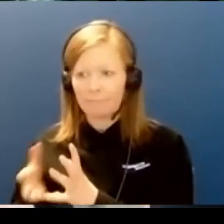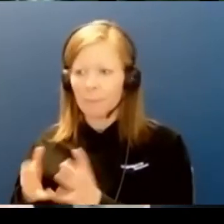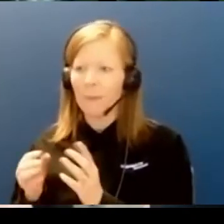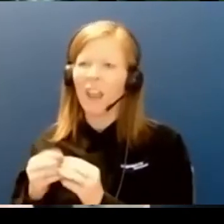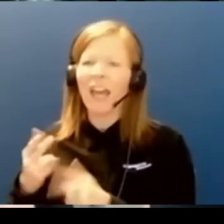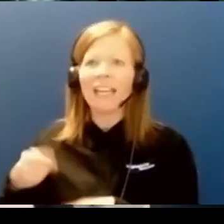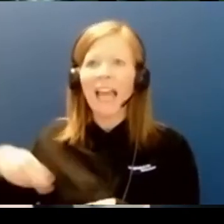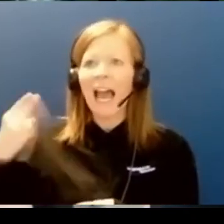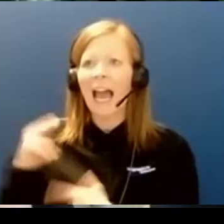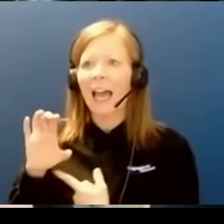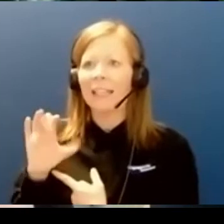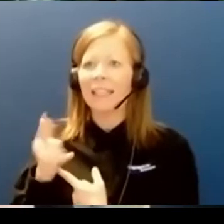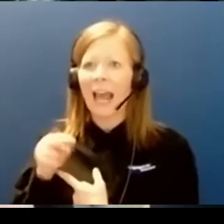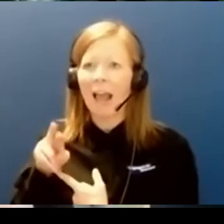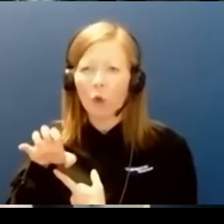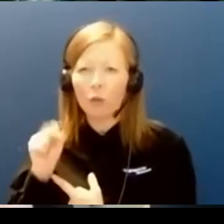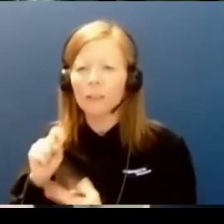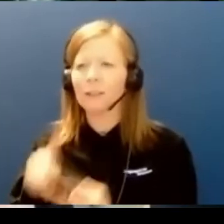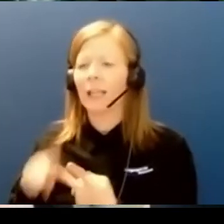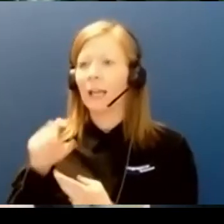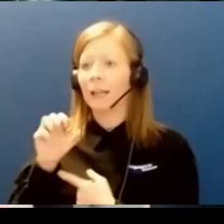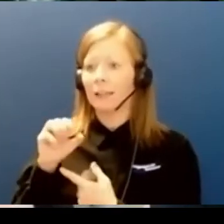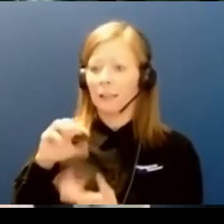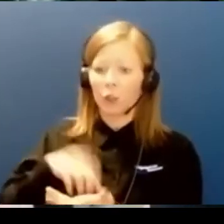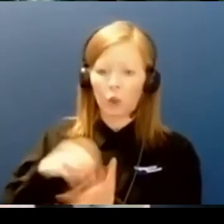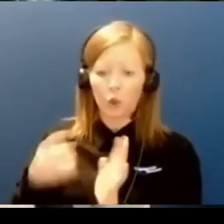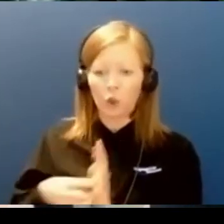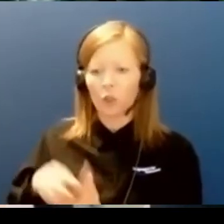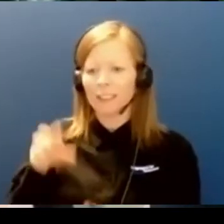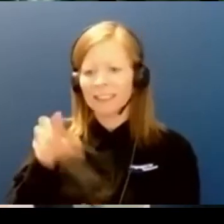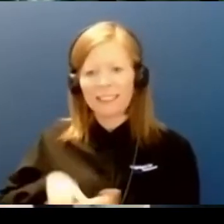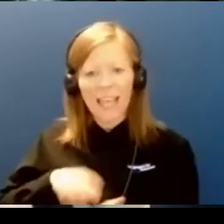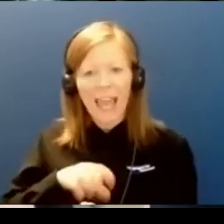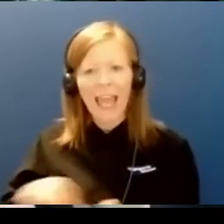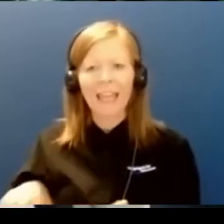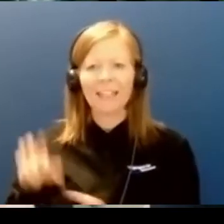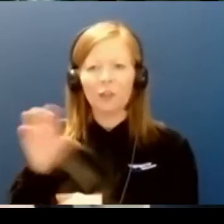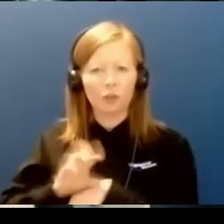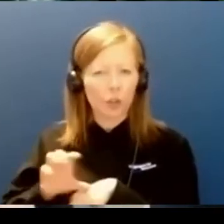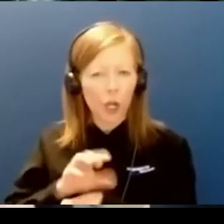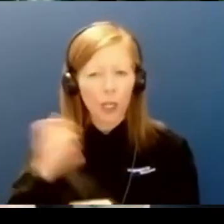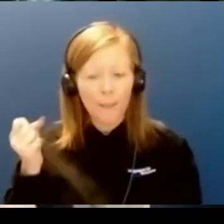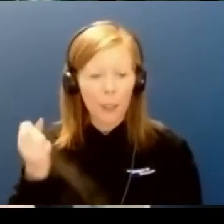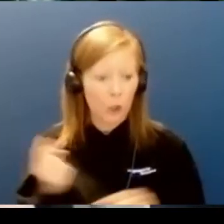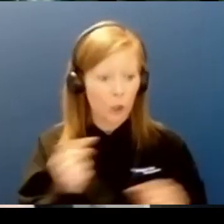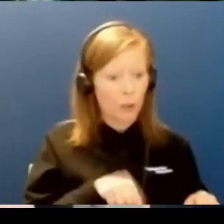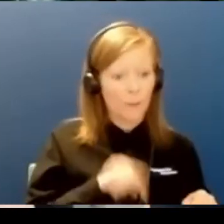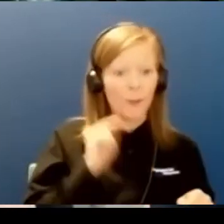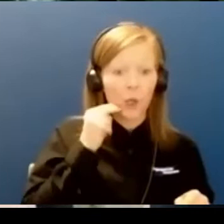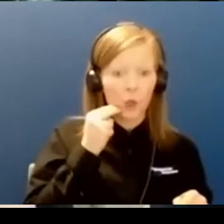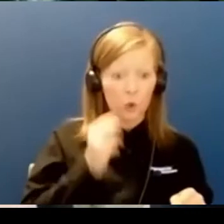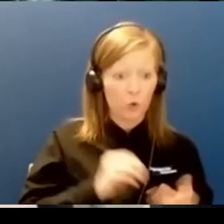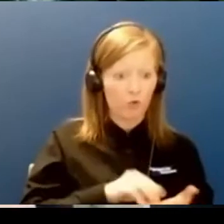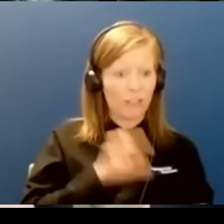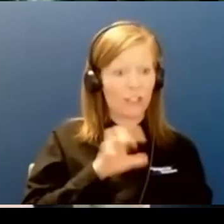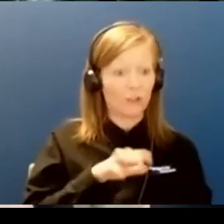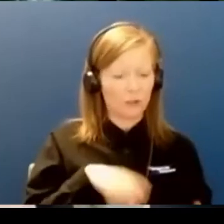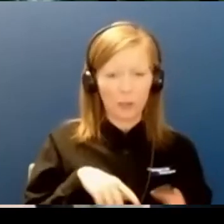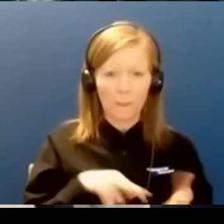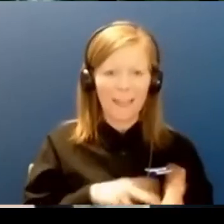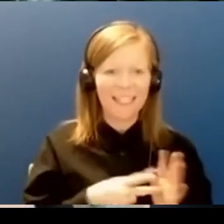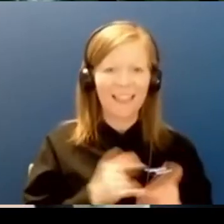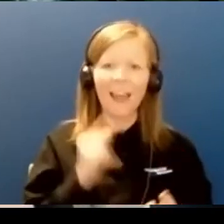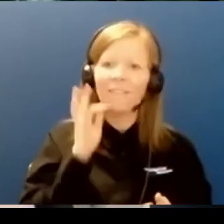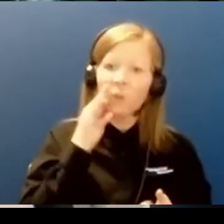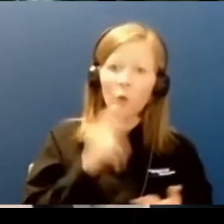calories, like snack foods, like cookies, like cakes, like chocolate milks and things. Nutrient-rich foods are foods that are high in nutrients, like